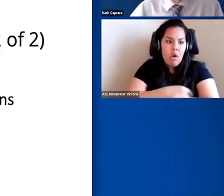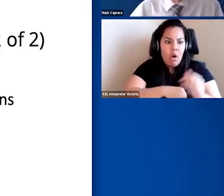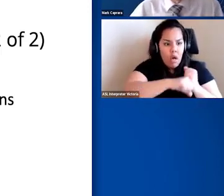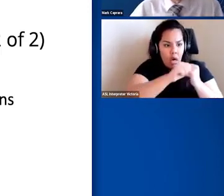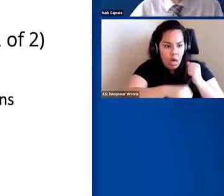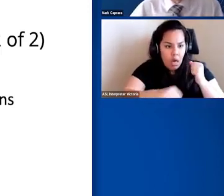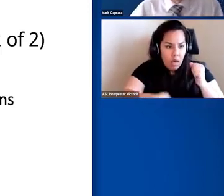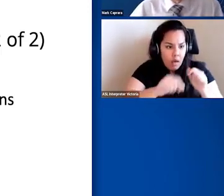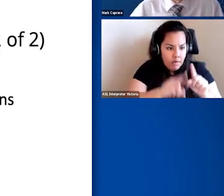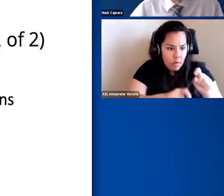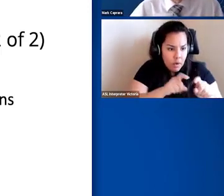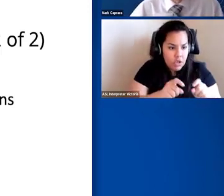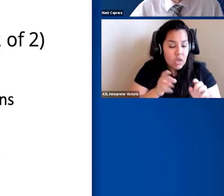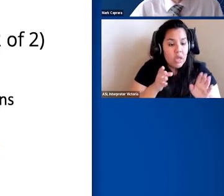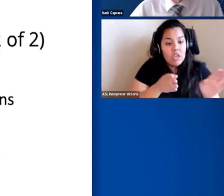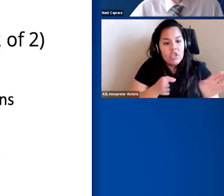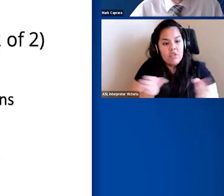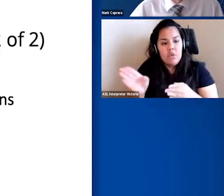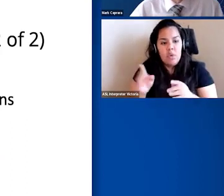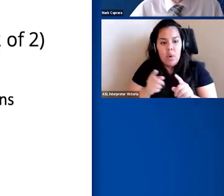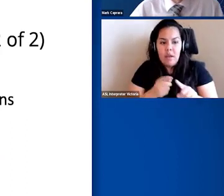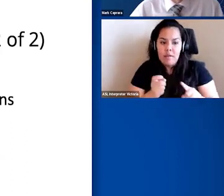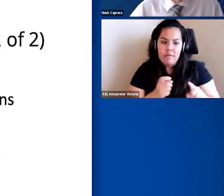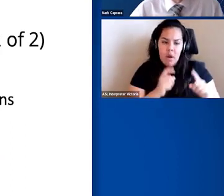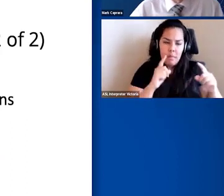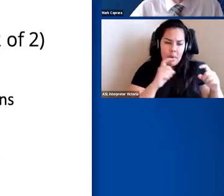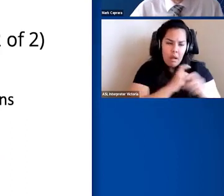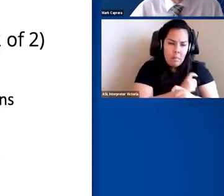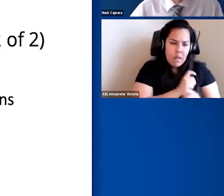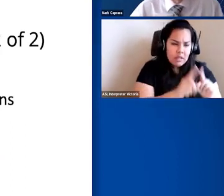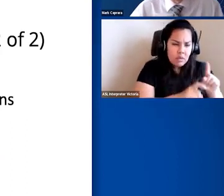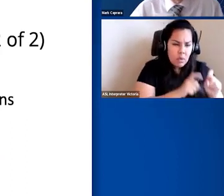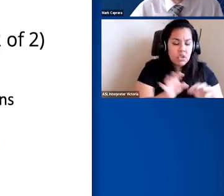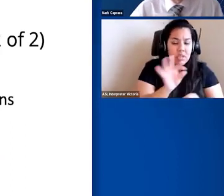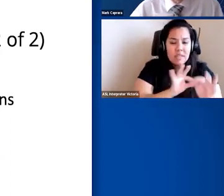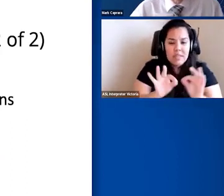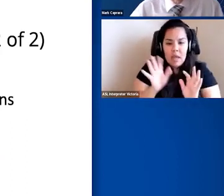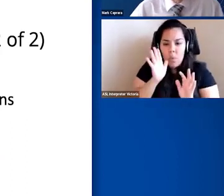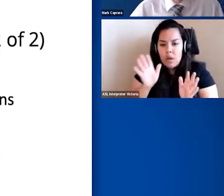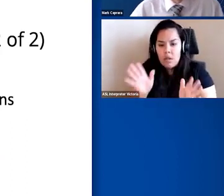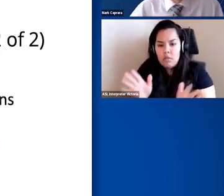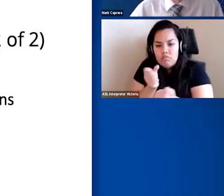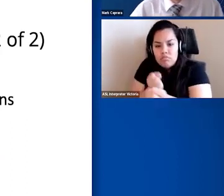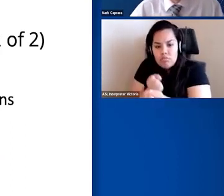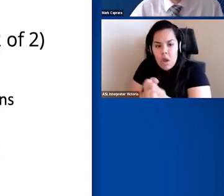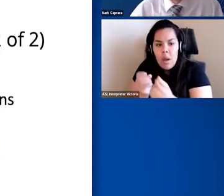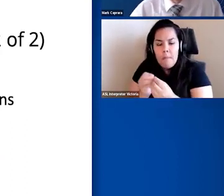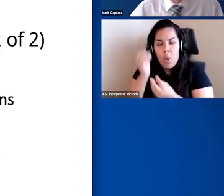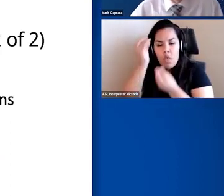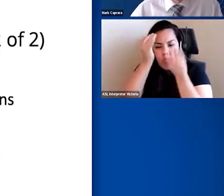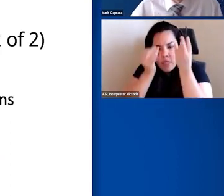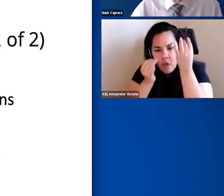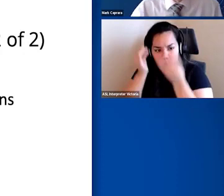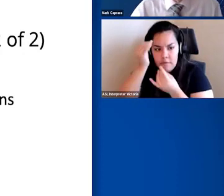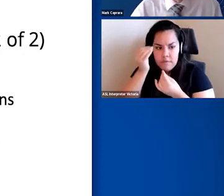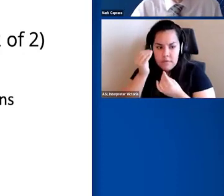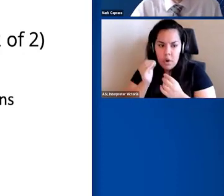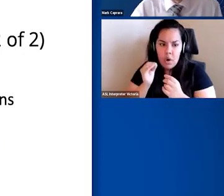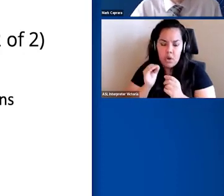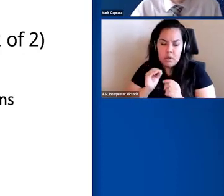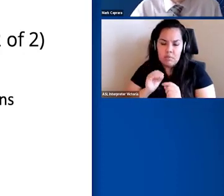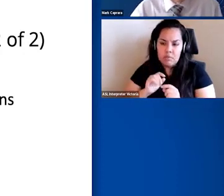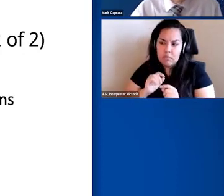extensive sets of complex questions encourages more thoughtful integration of concepts rather than yes, no,